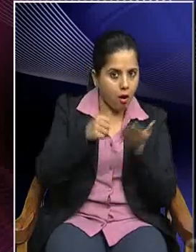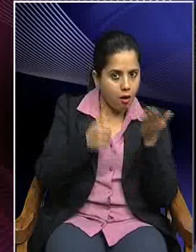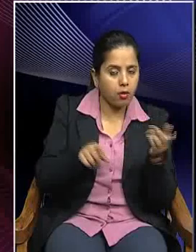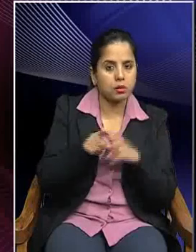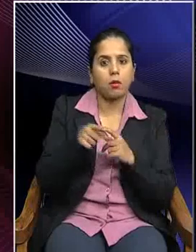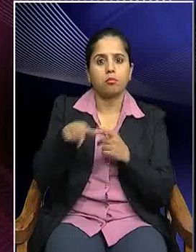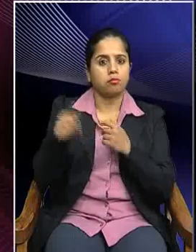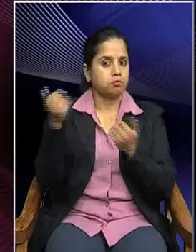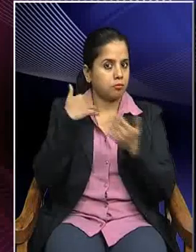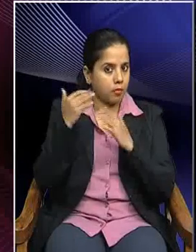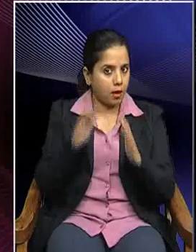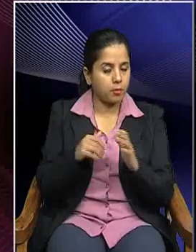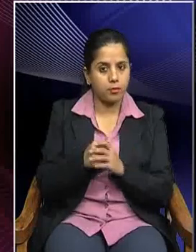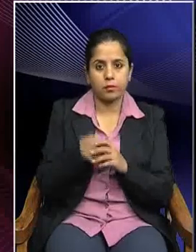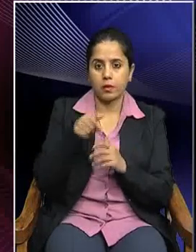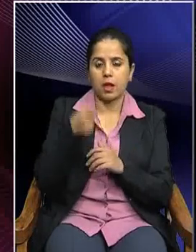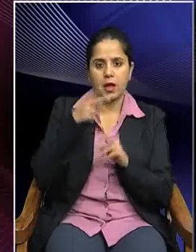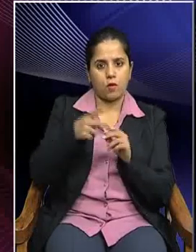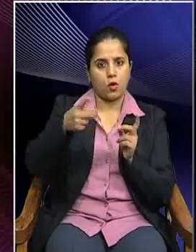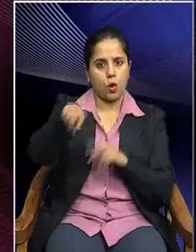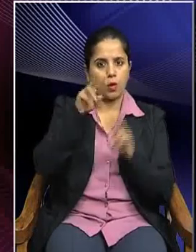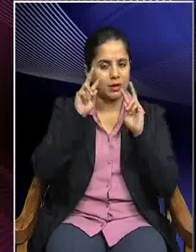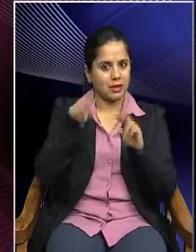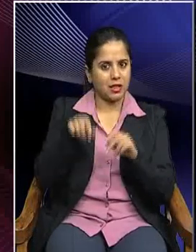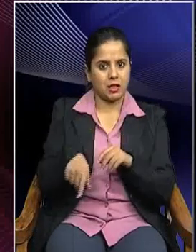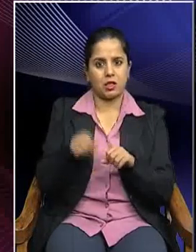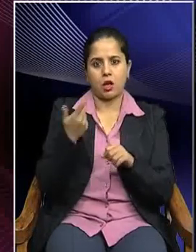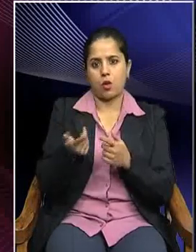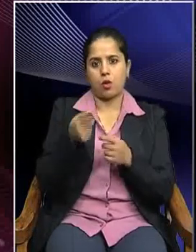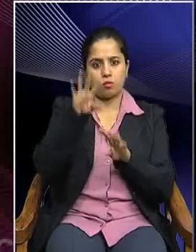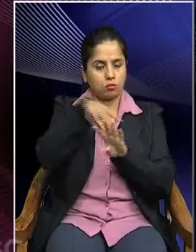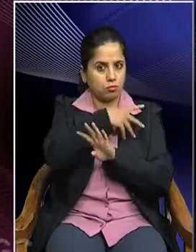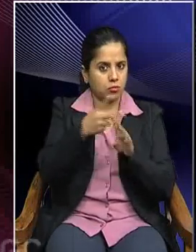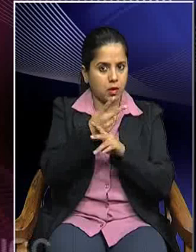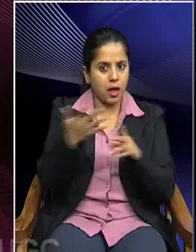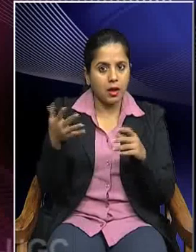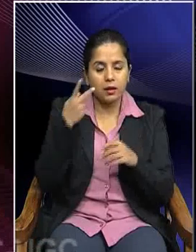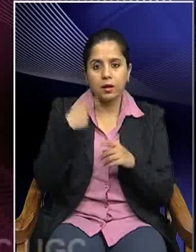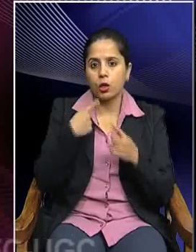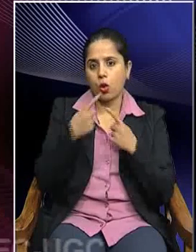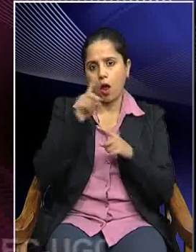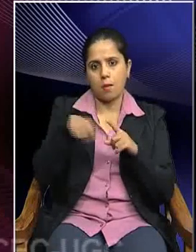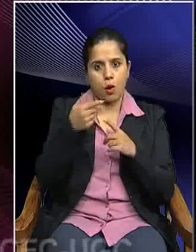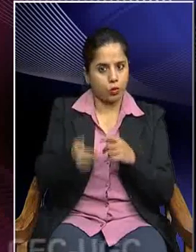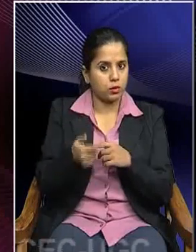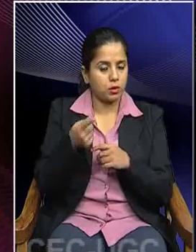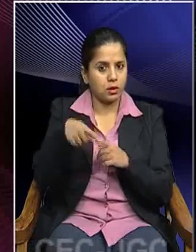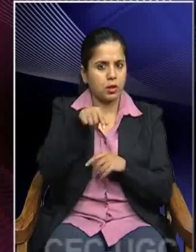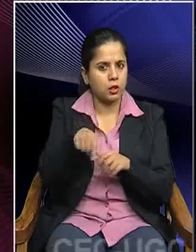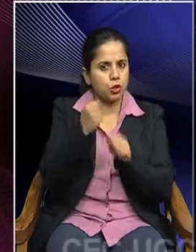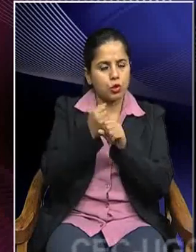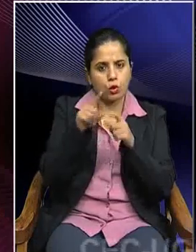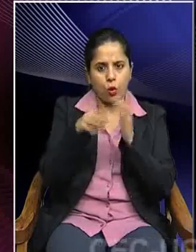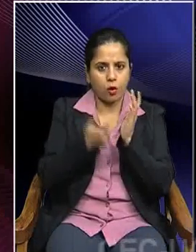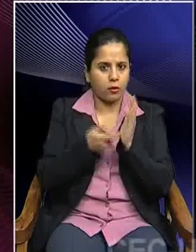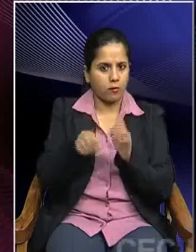So, and if you look at the geography of Gandhar, which we shall be talking about, you will find that